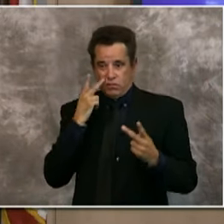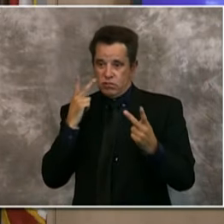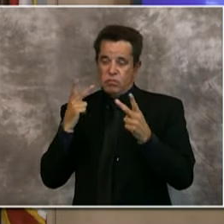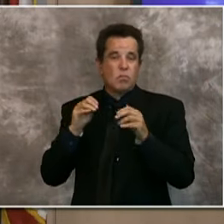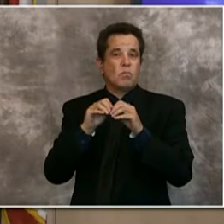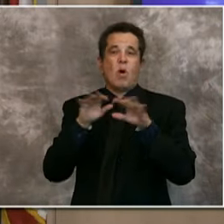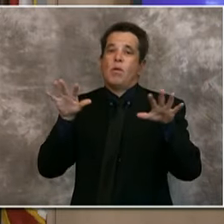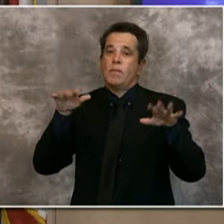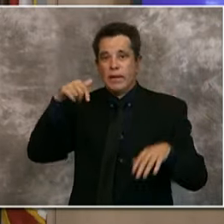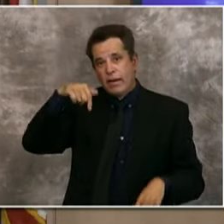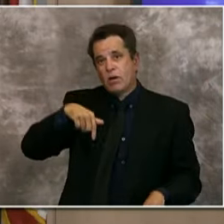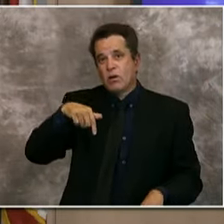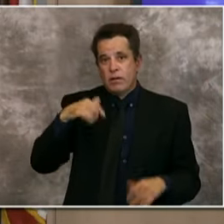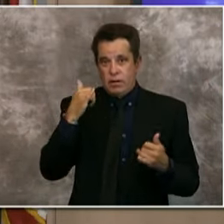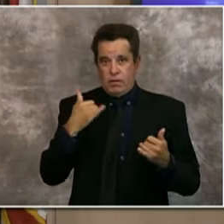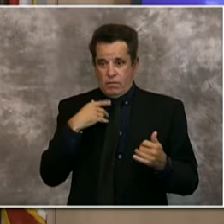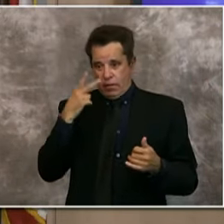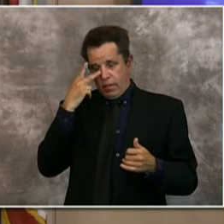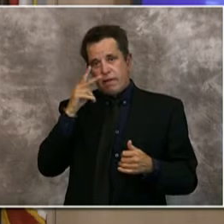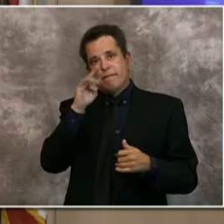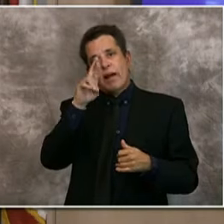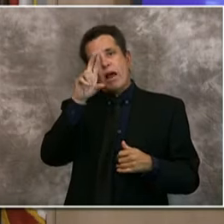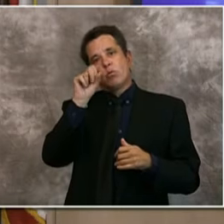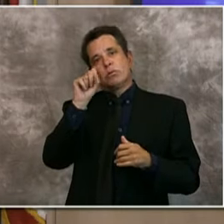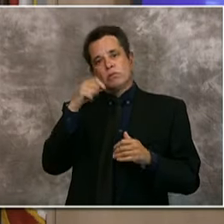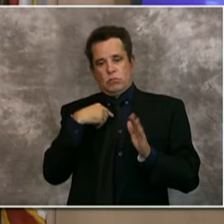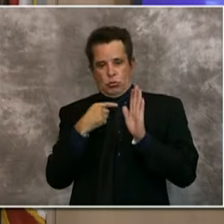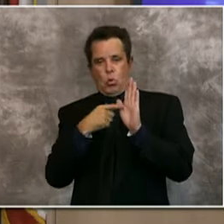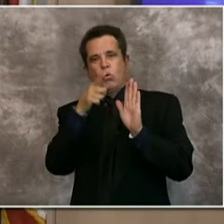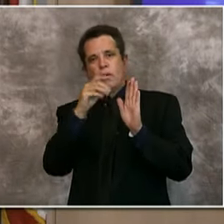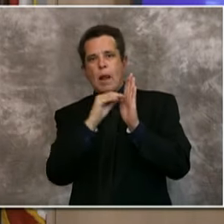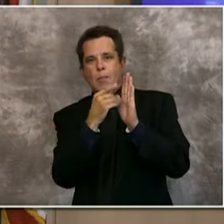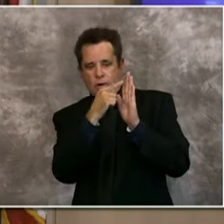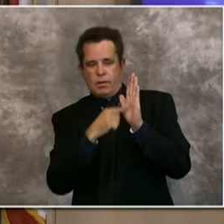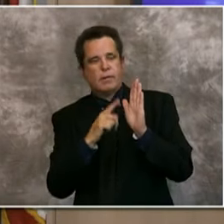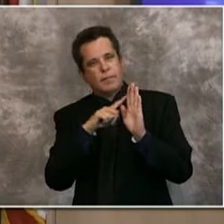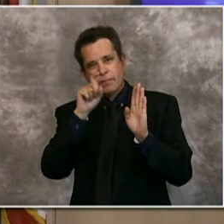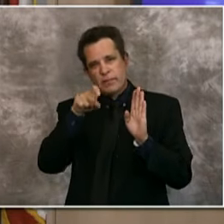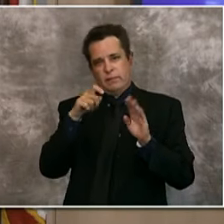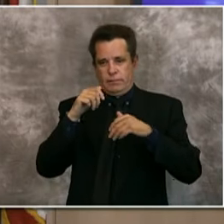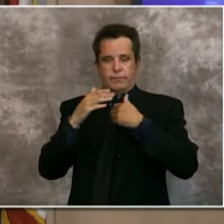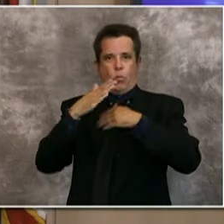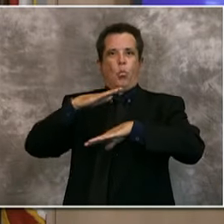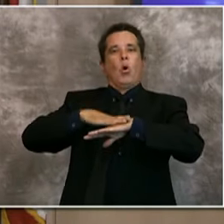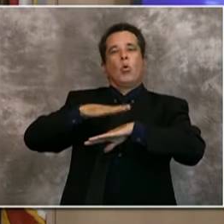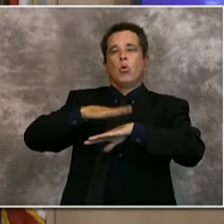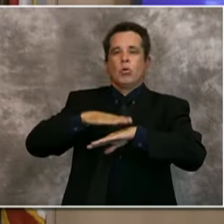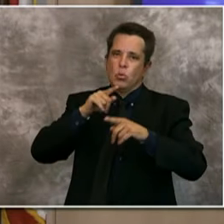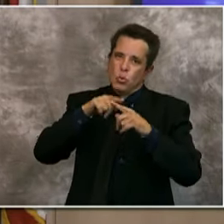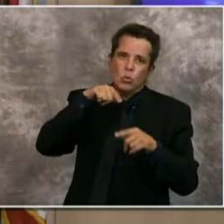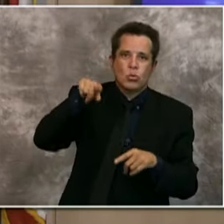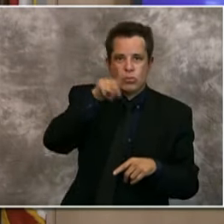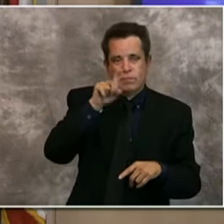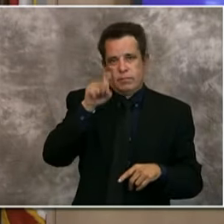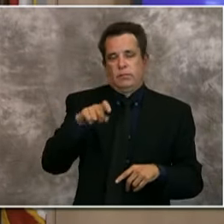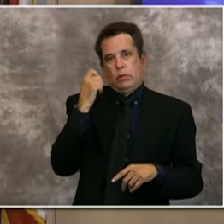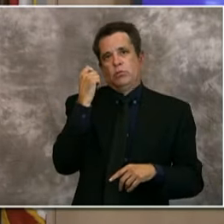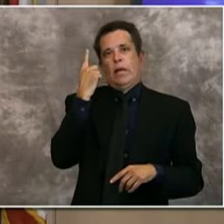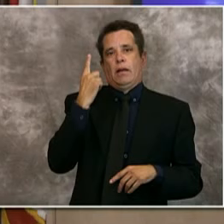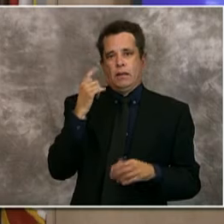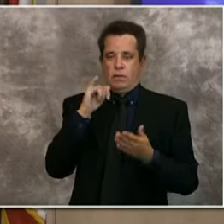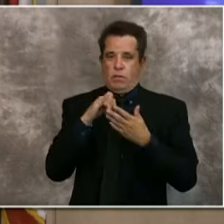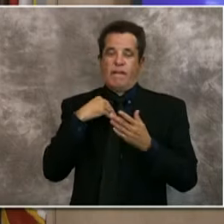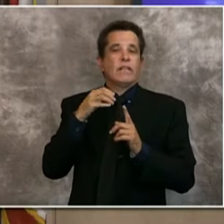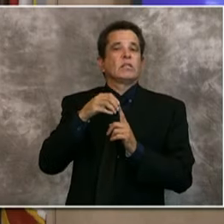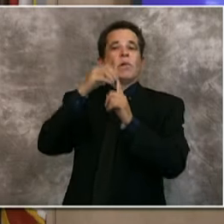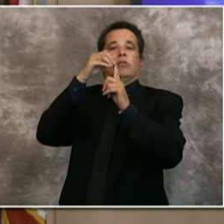We often just talk about the virus and the numbers without really getting to understand it. That's why today we have a special guest from